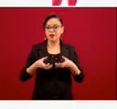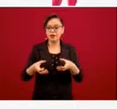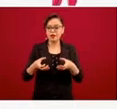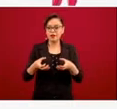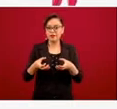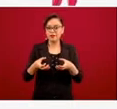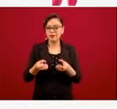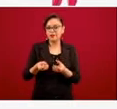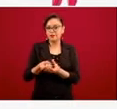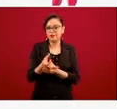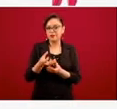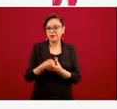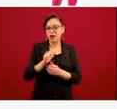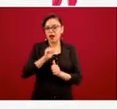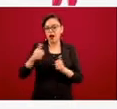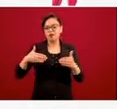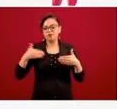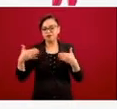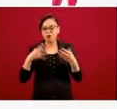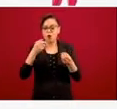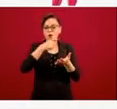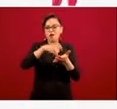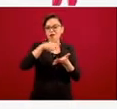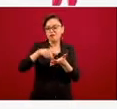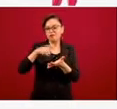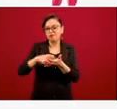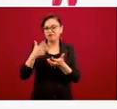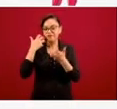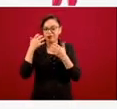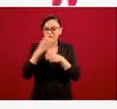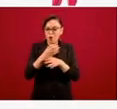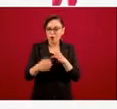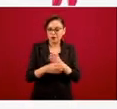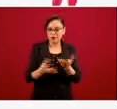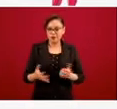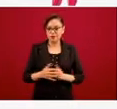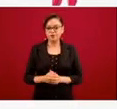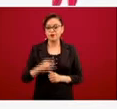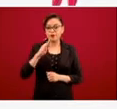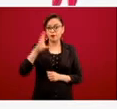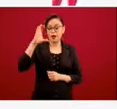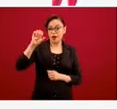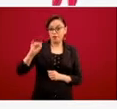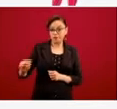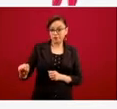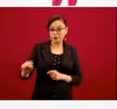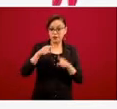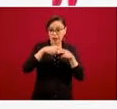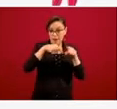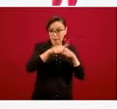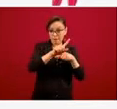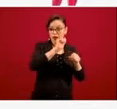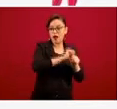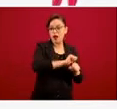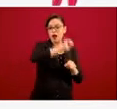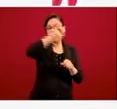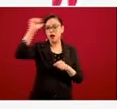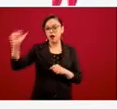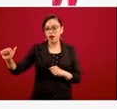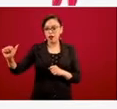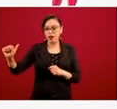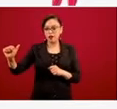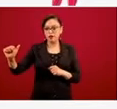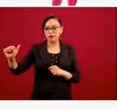reduced our mobility by over 60%. Baja California Sur is the state that